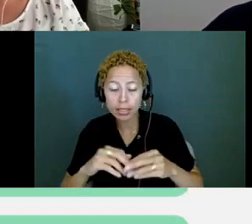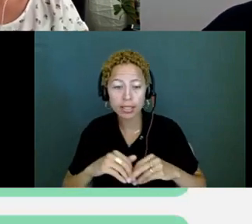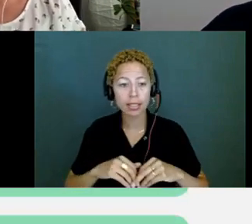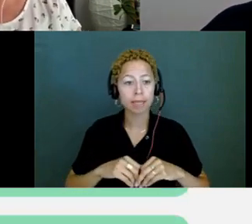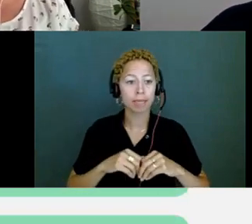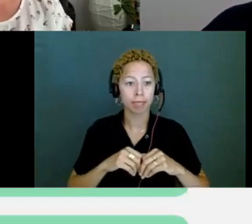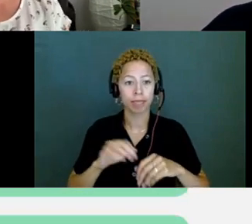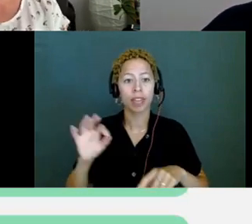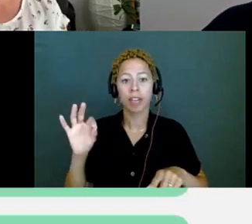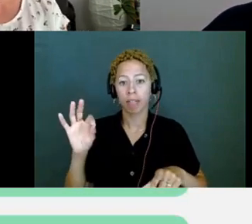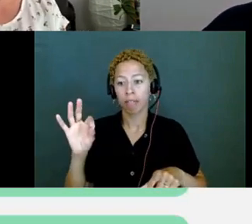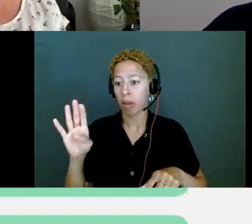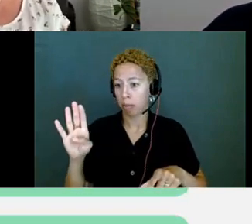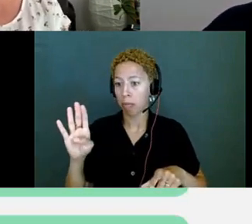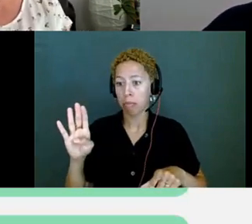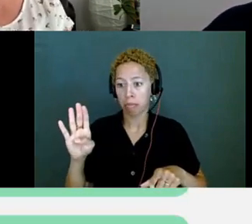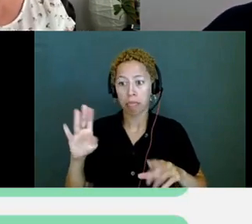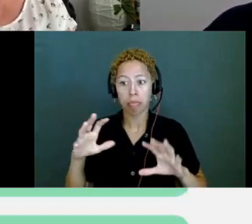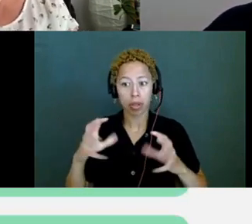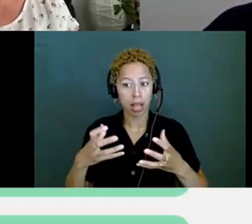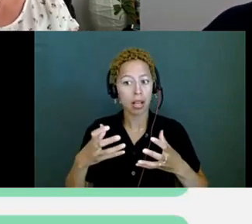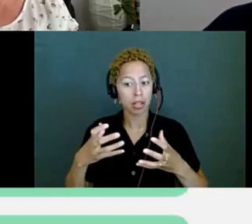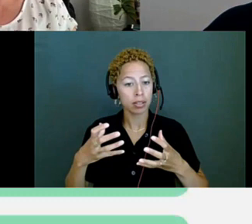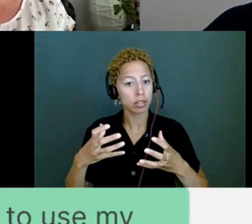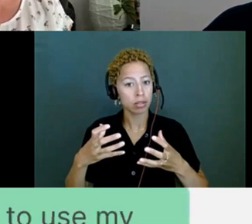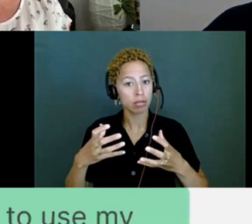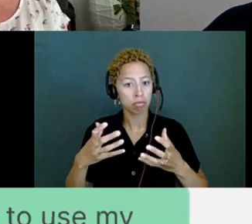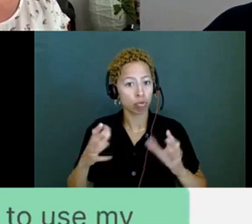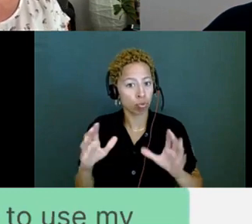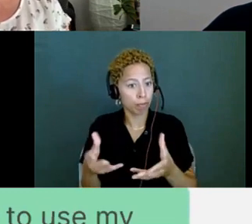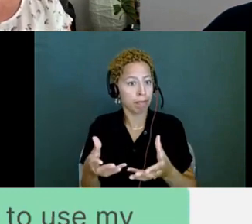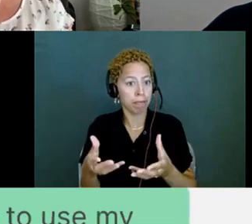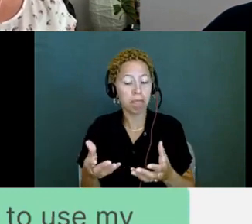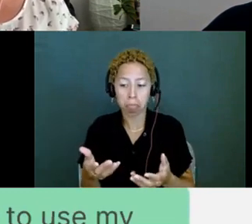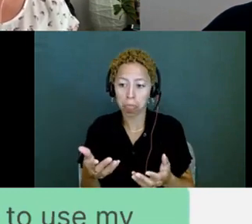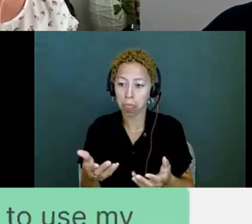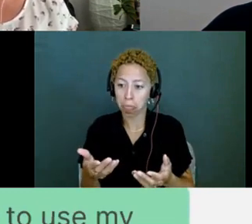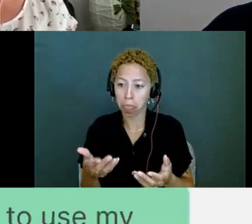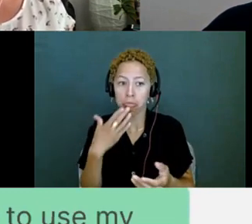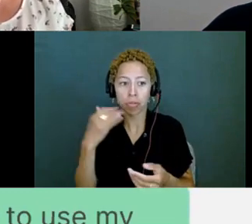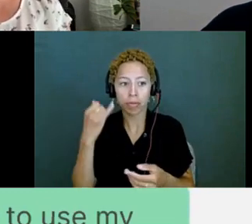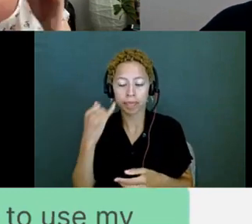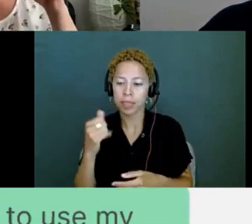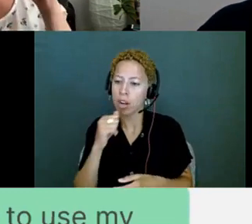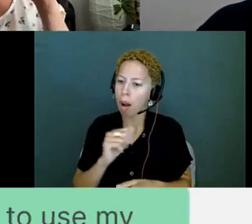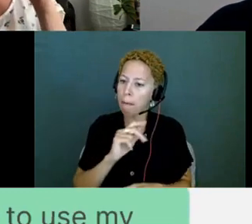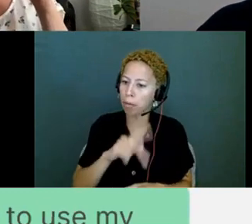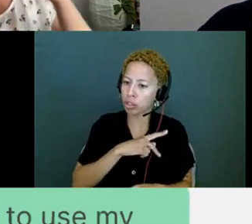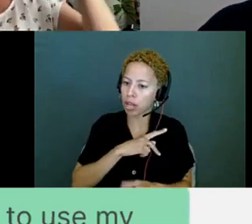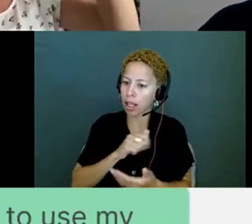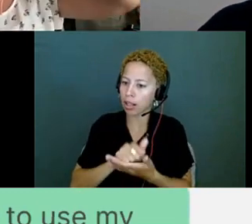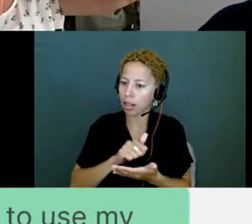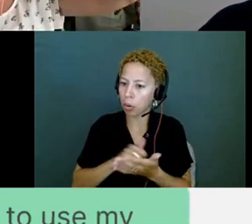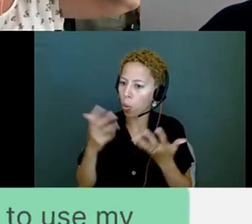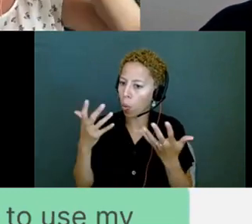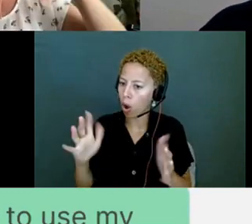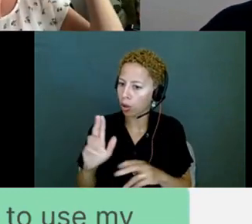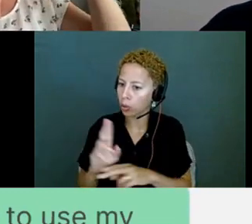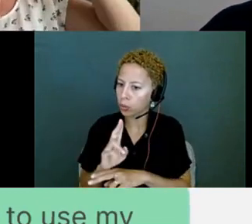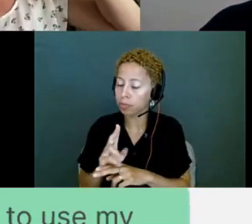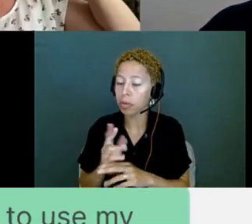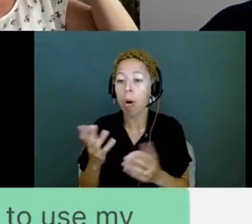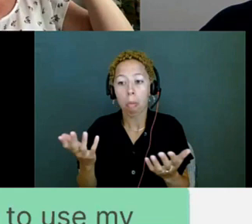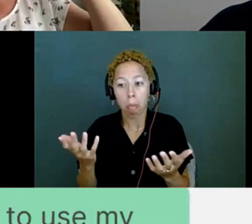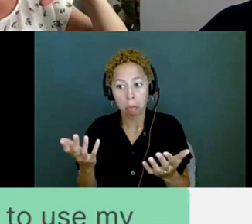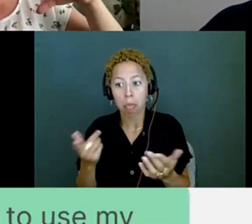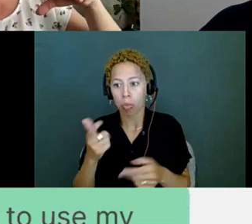A Facebook class Facebook group. That's a good idea. Not a personal account. So when you are on Facebook,